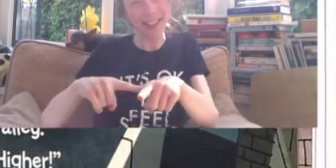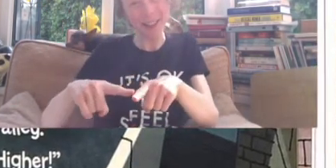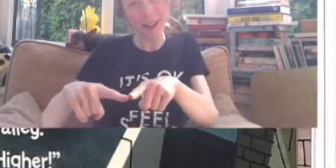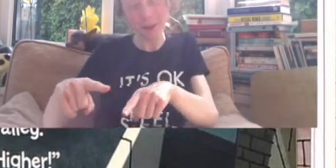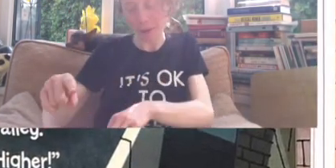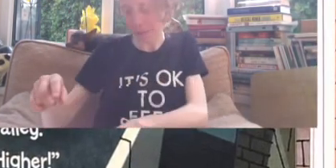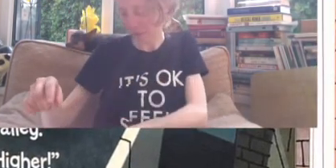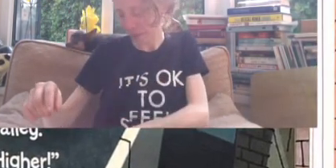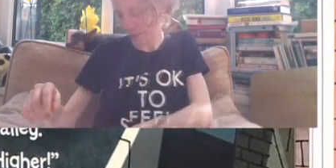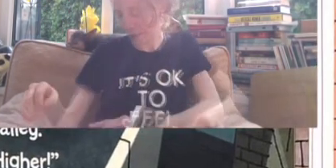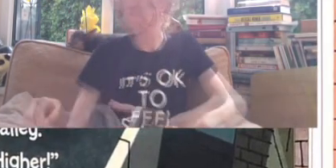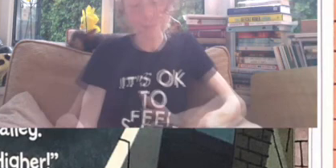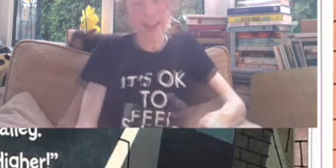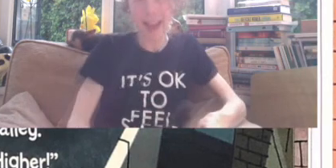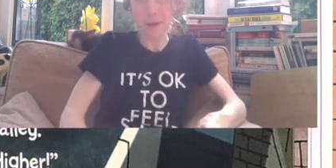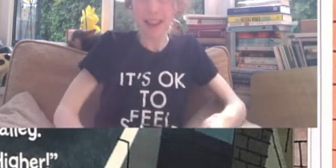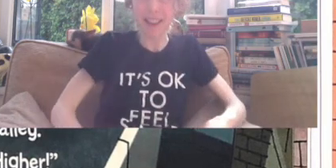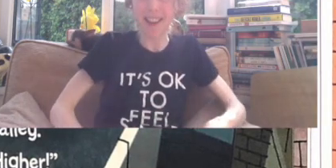that too.